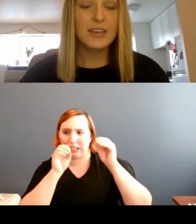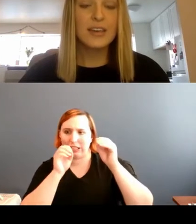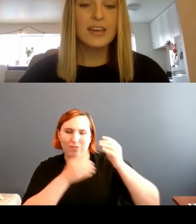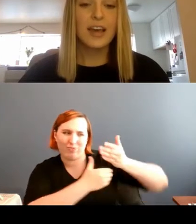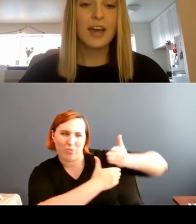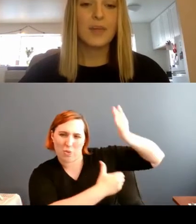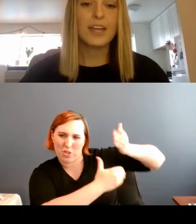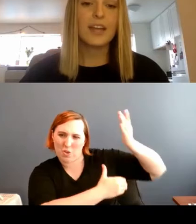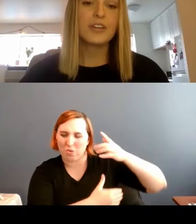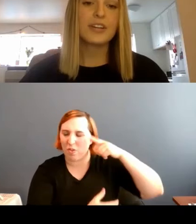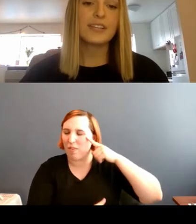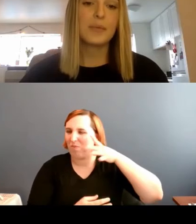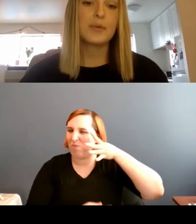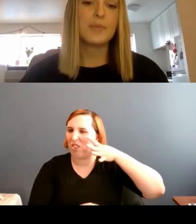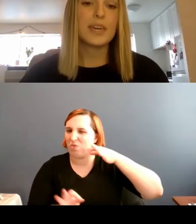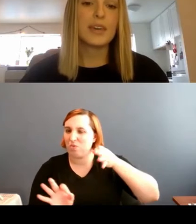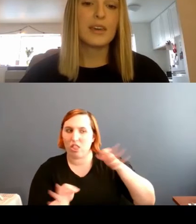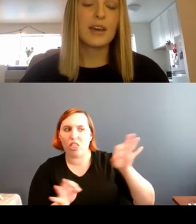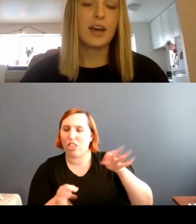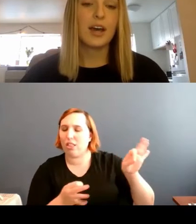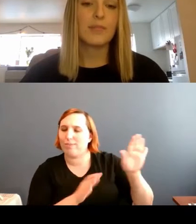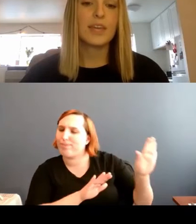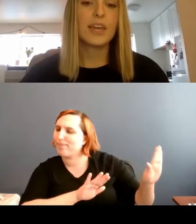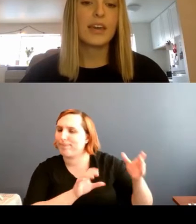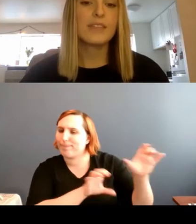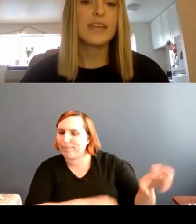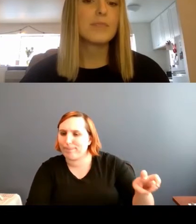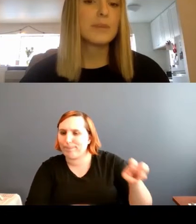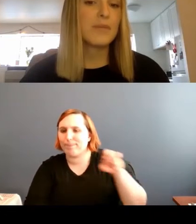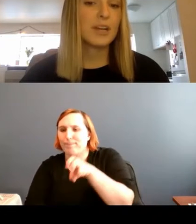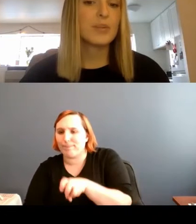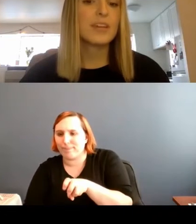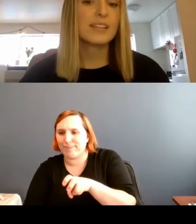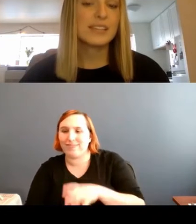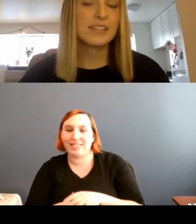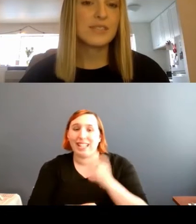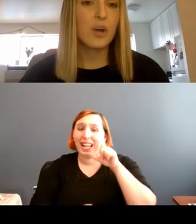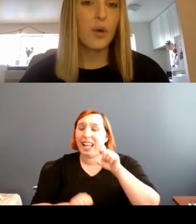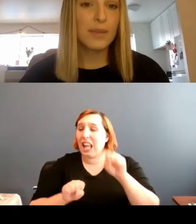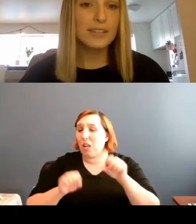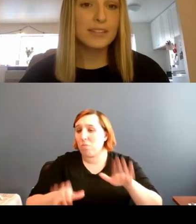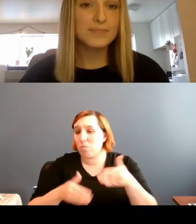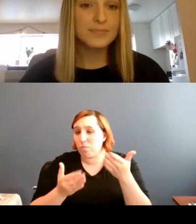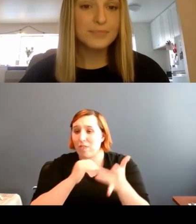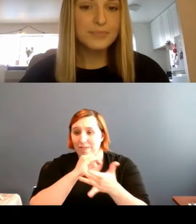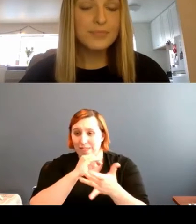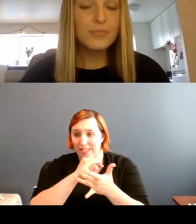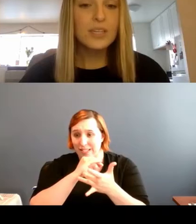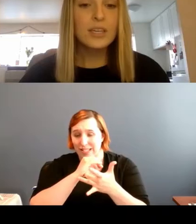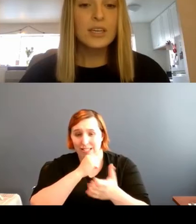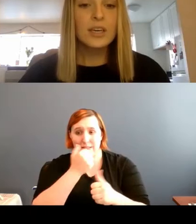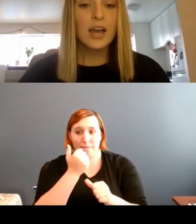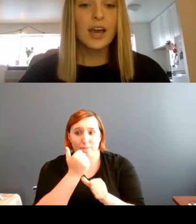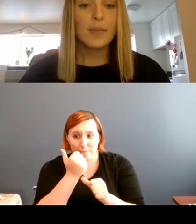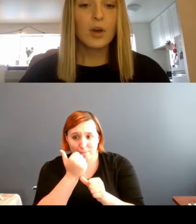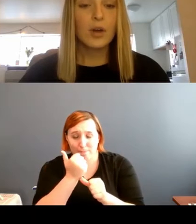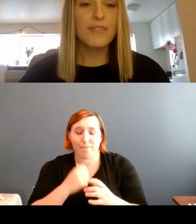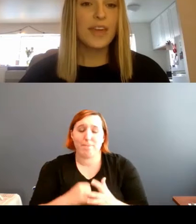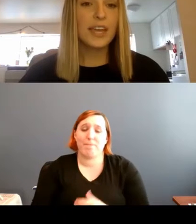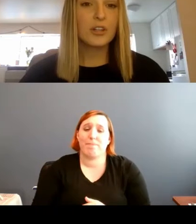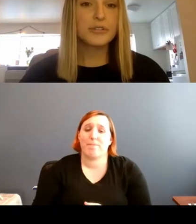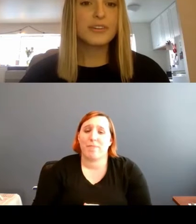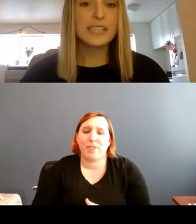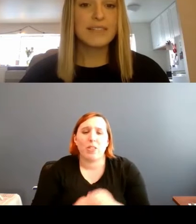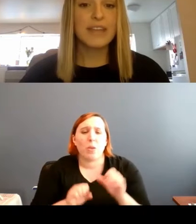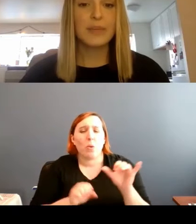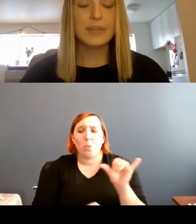distractions. Another example would be they can be provided with assistive equipment. And